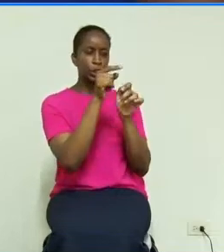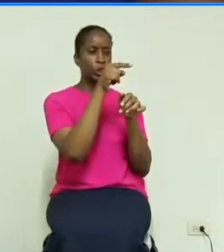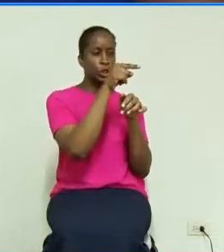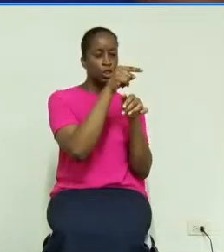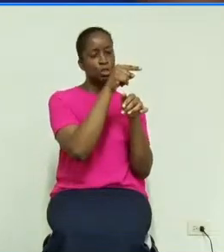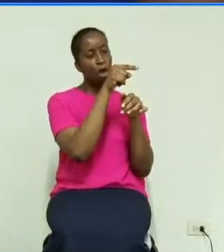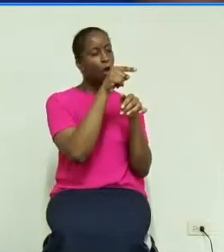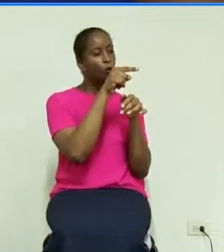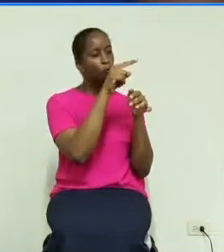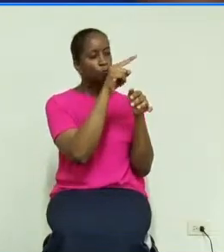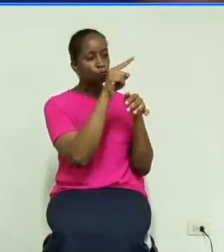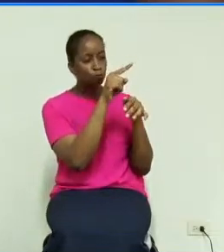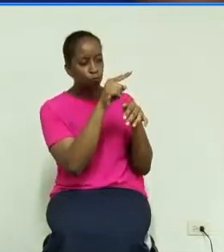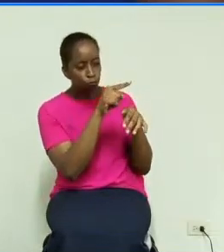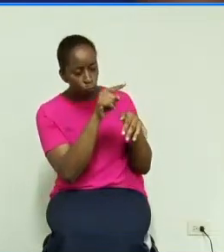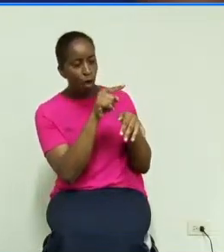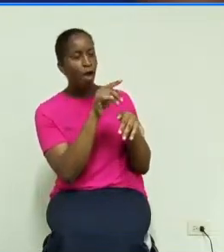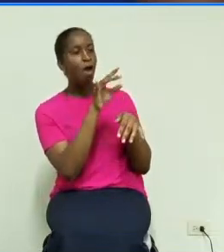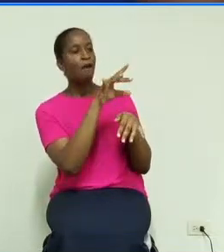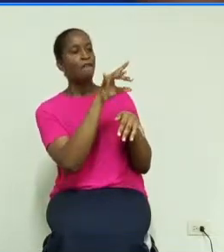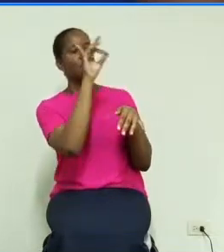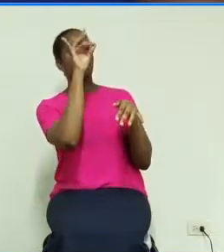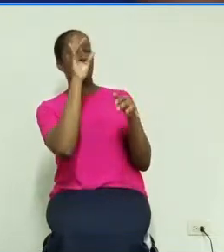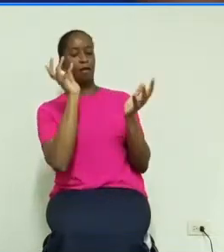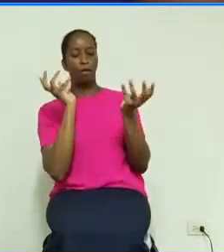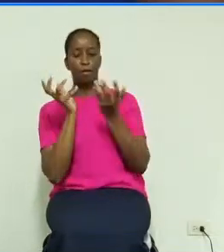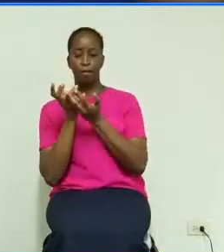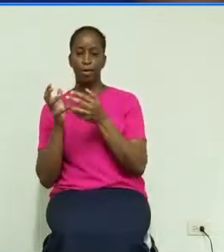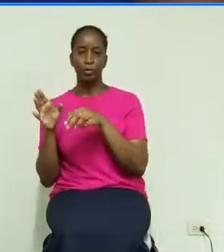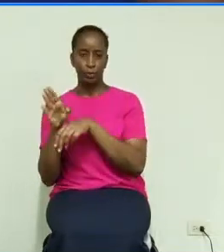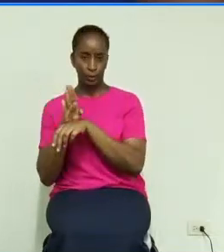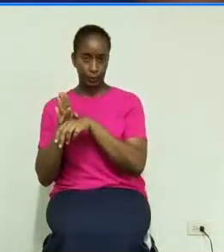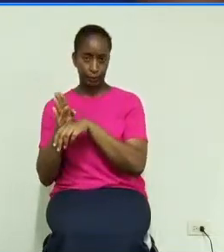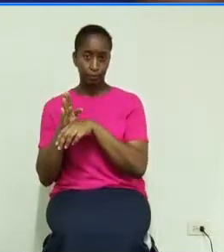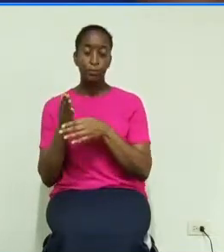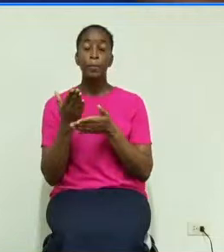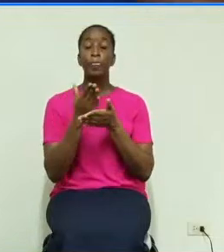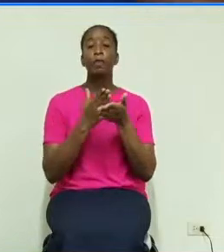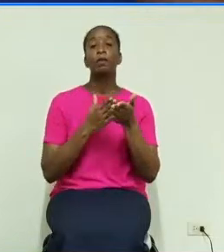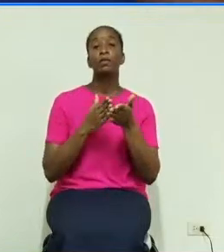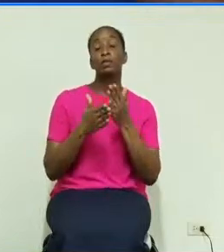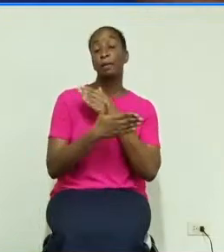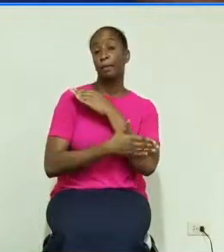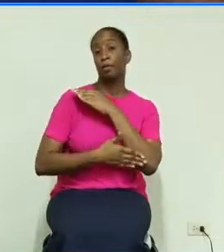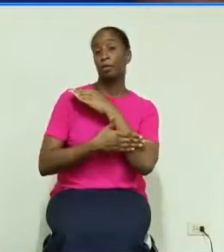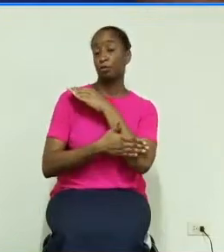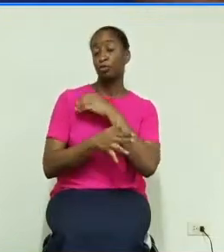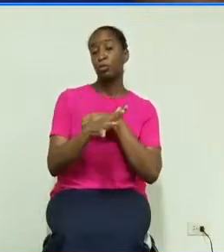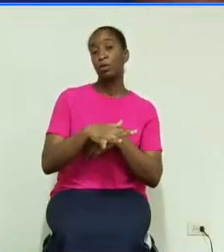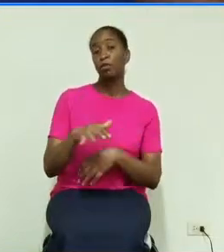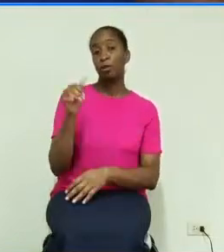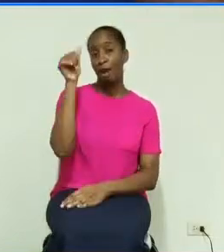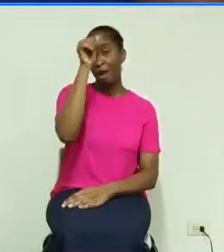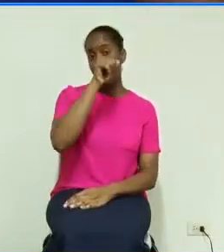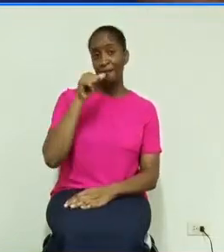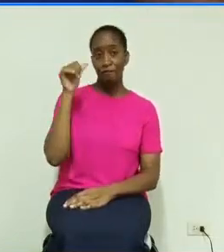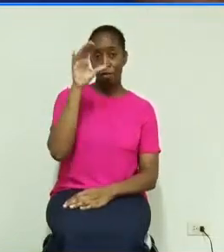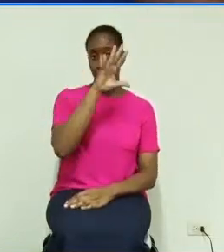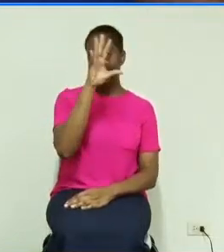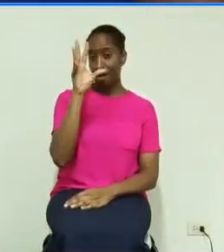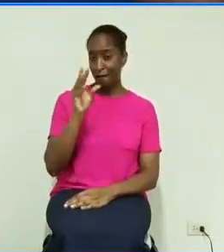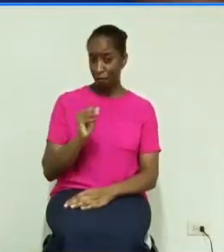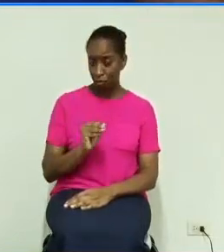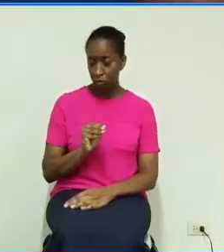fill their Senate chambers, to fill, in fact, the entire parliament structure. There are those